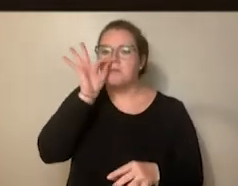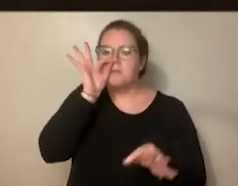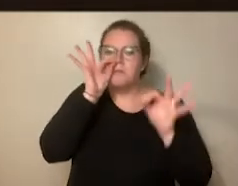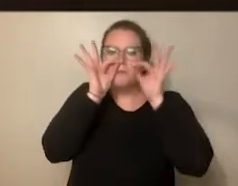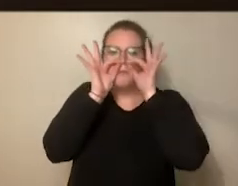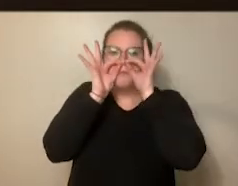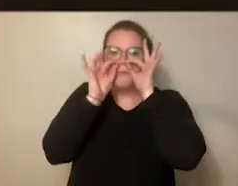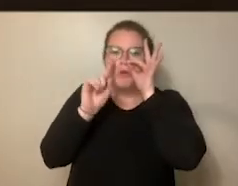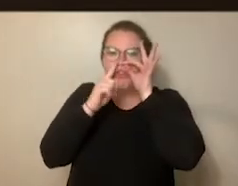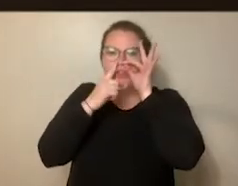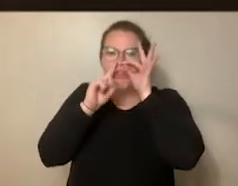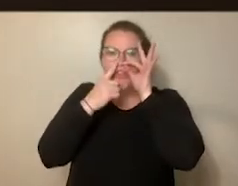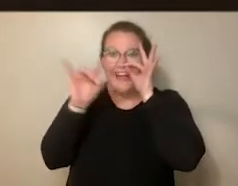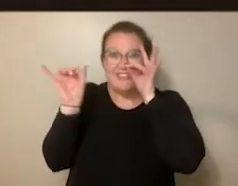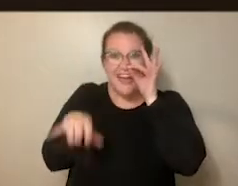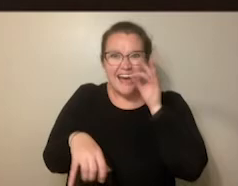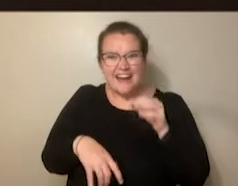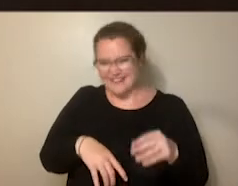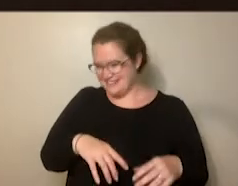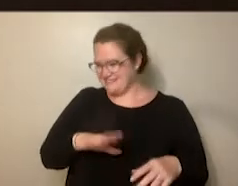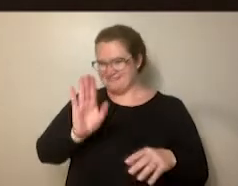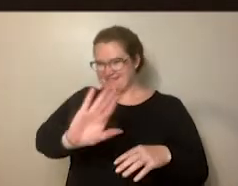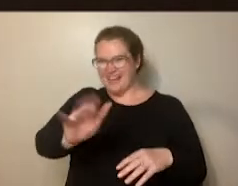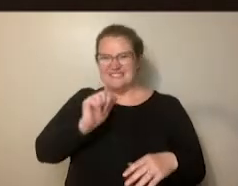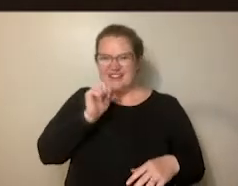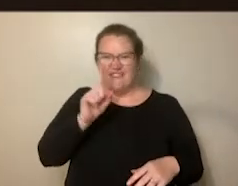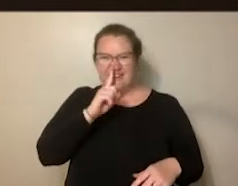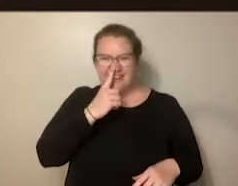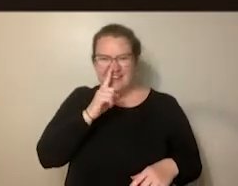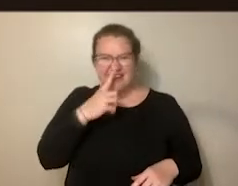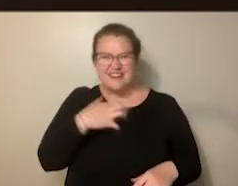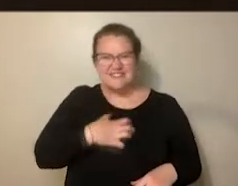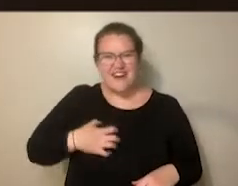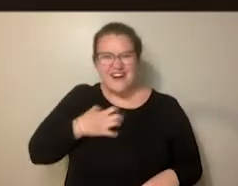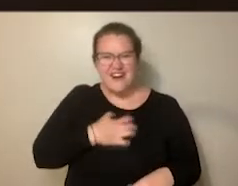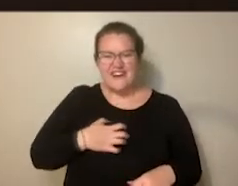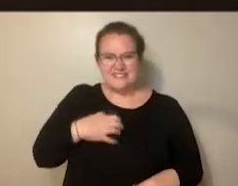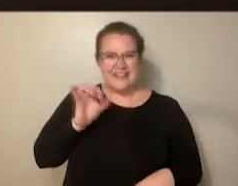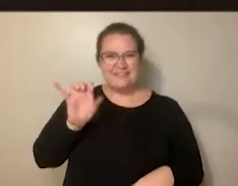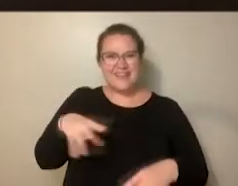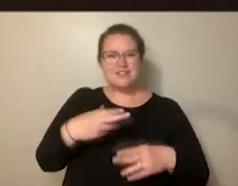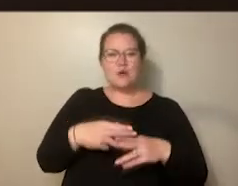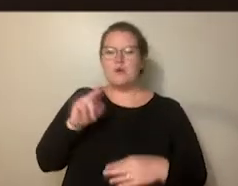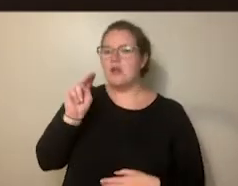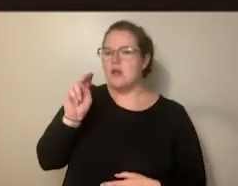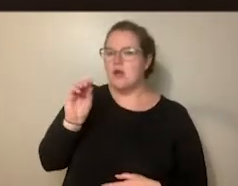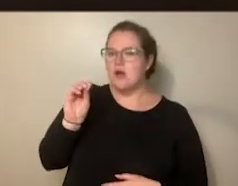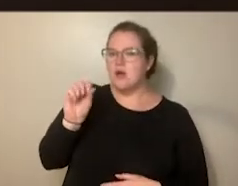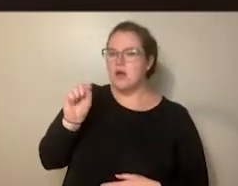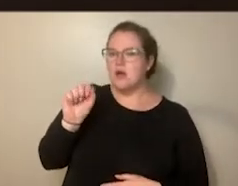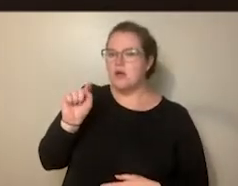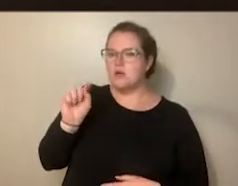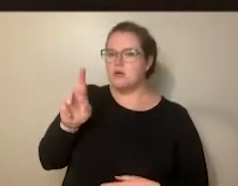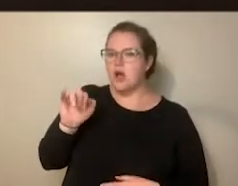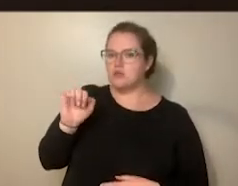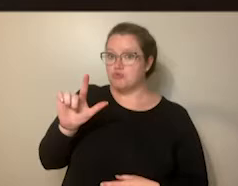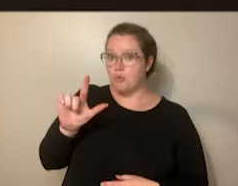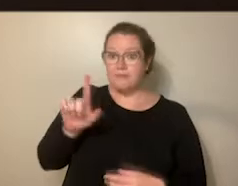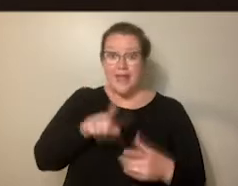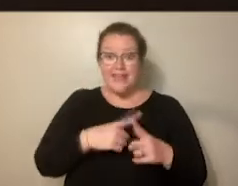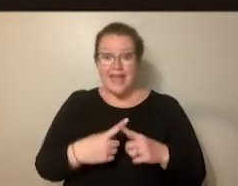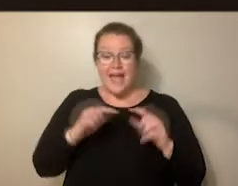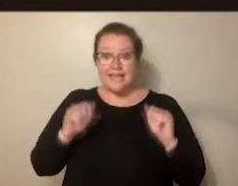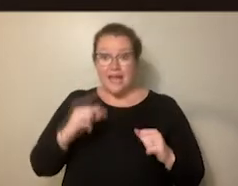your boogers in. Ha! Oop, just kidding, don't pick your boogers, it's gross. And then I can draw the eyeballs.